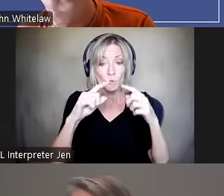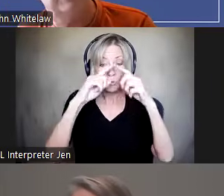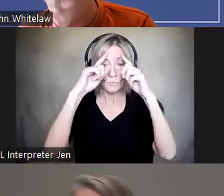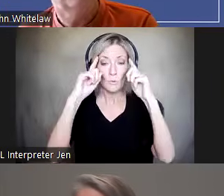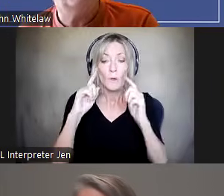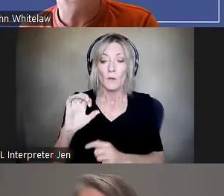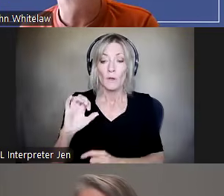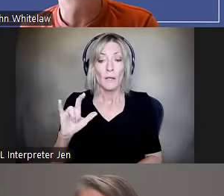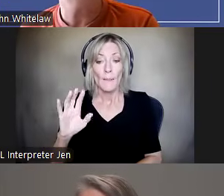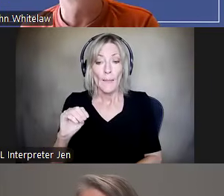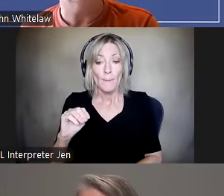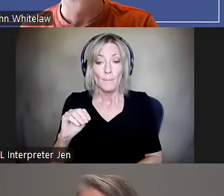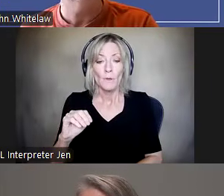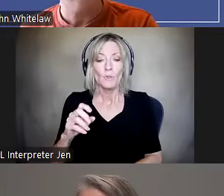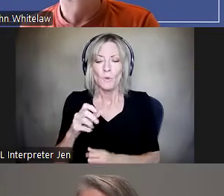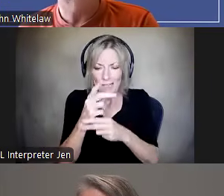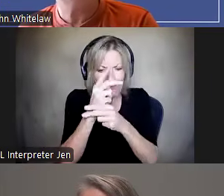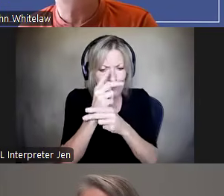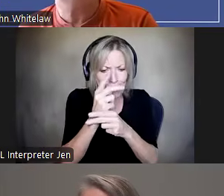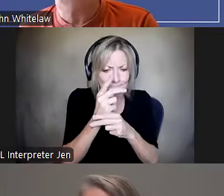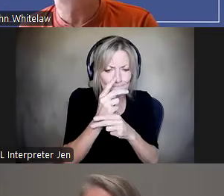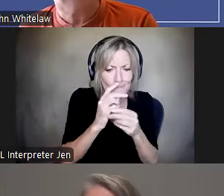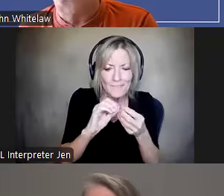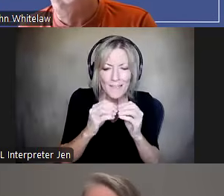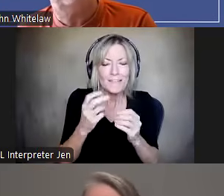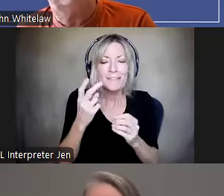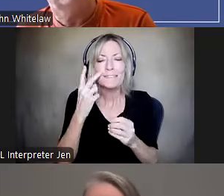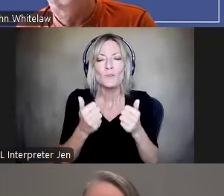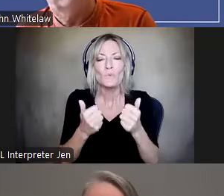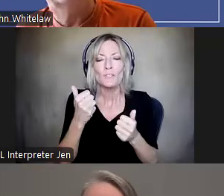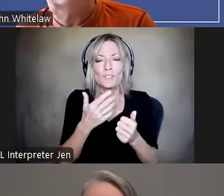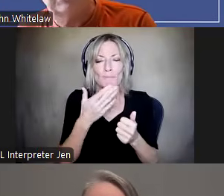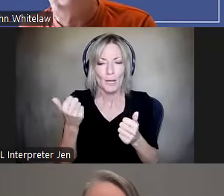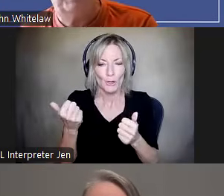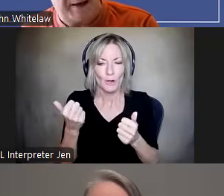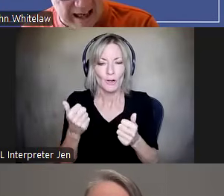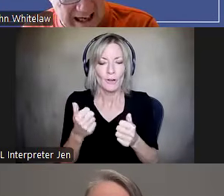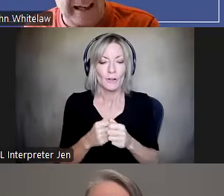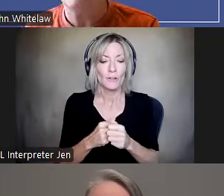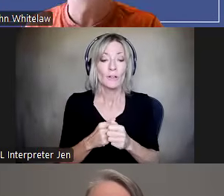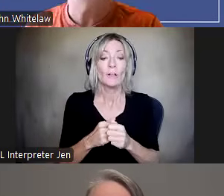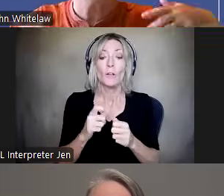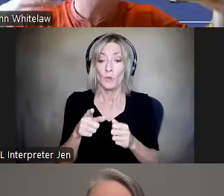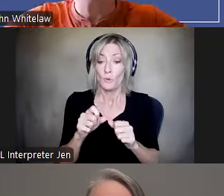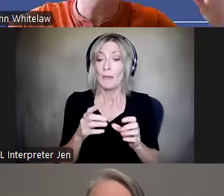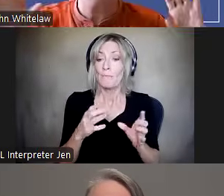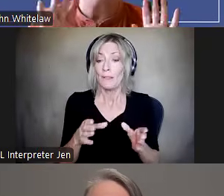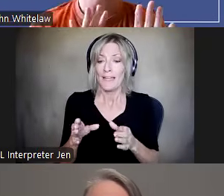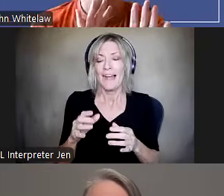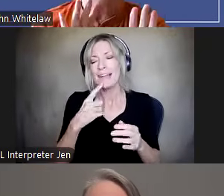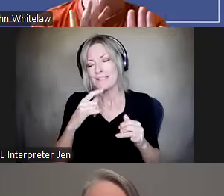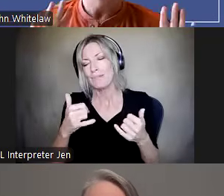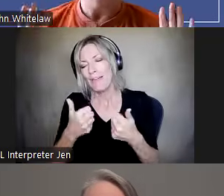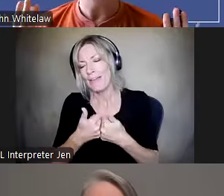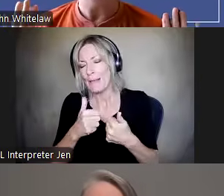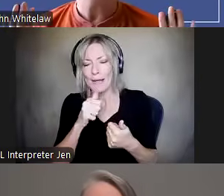which you can crunch the numbers and see which makes more sense. And yes, you can plan. And when I say play the game, I do